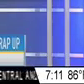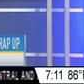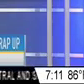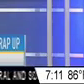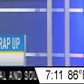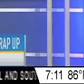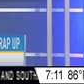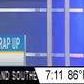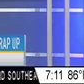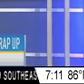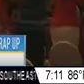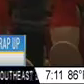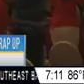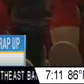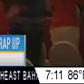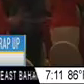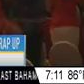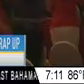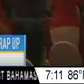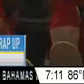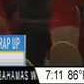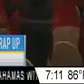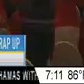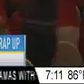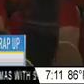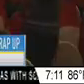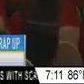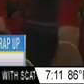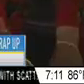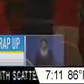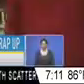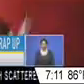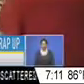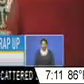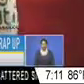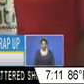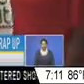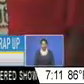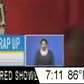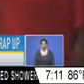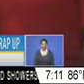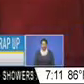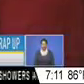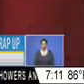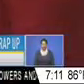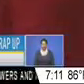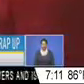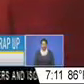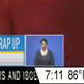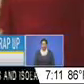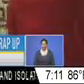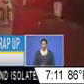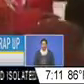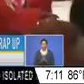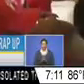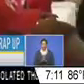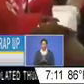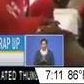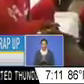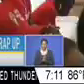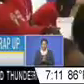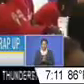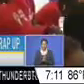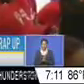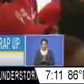look. Following the first night of the T.Y.A. convention, ending with a keynote address from Education Minister the